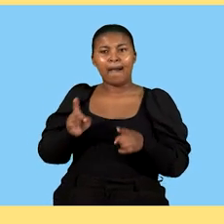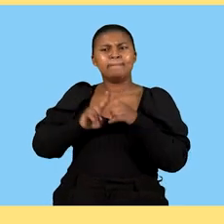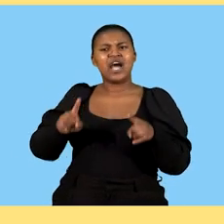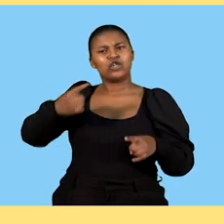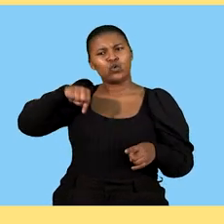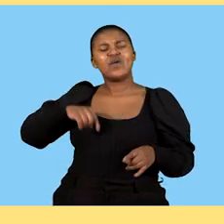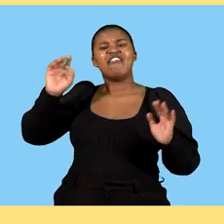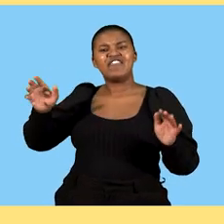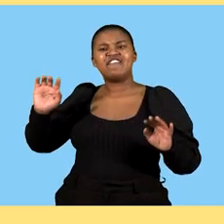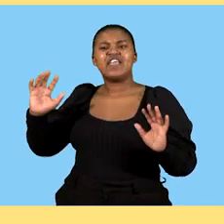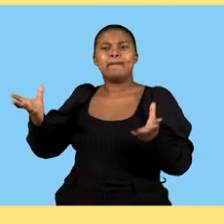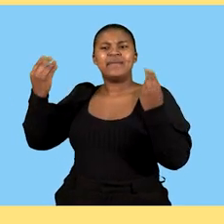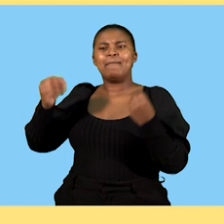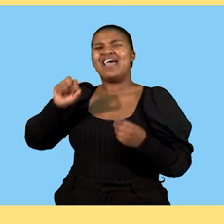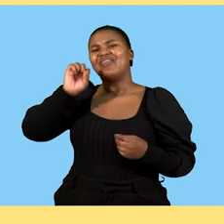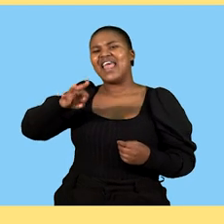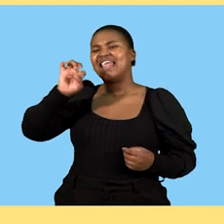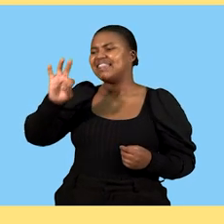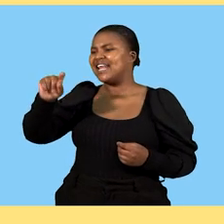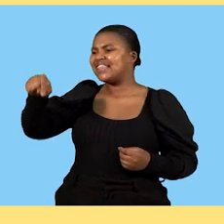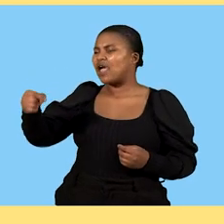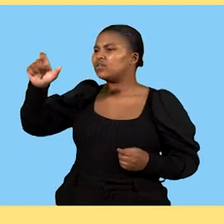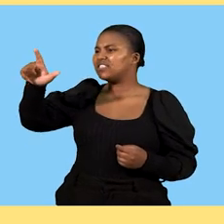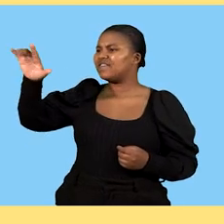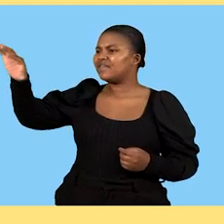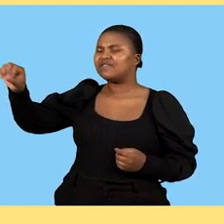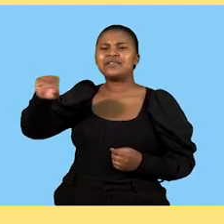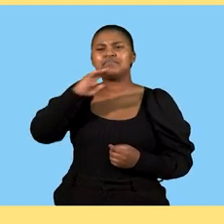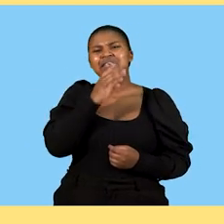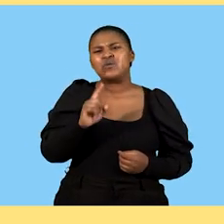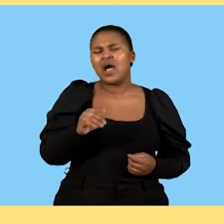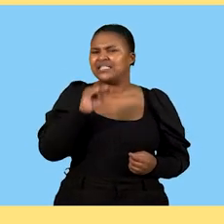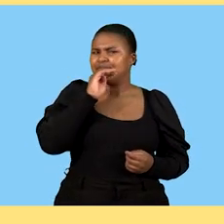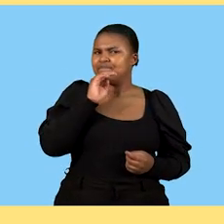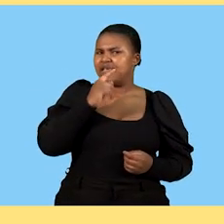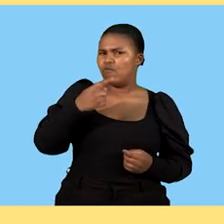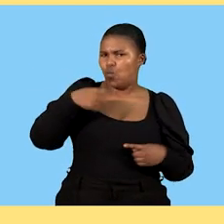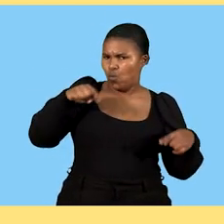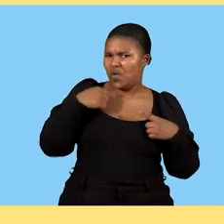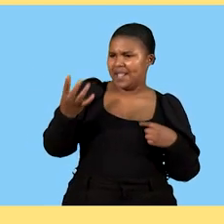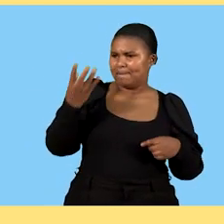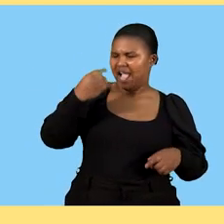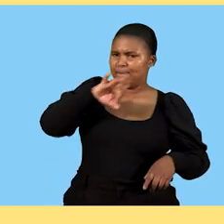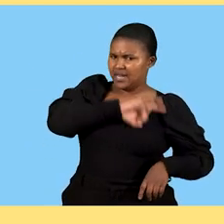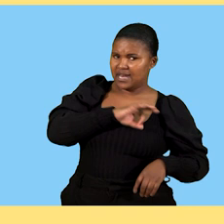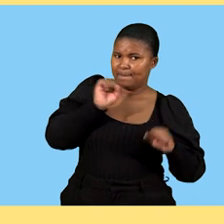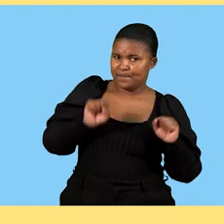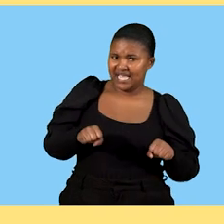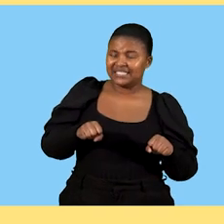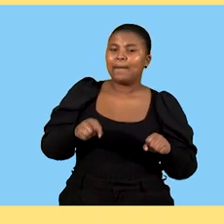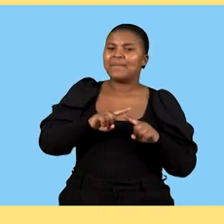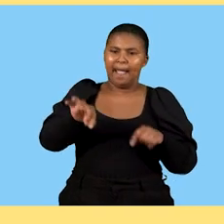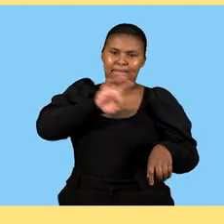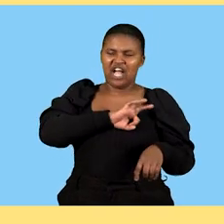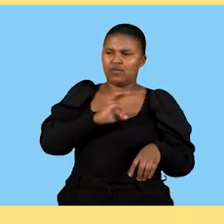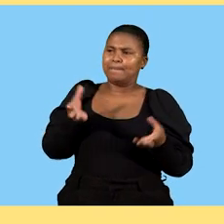have another activity again, and it says, extract from the pre-adjustment trial balance on 28 February. Telephone, and the trial